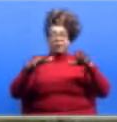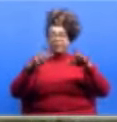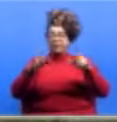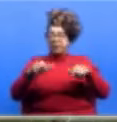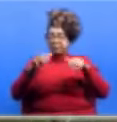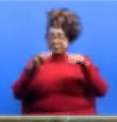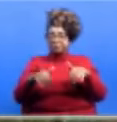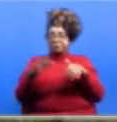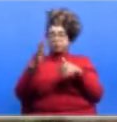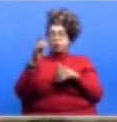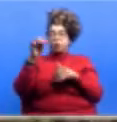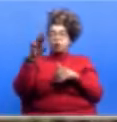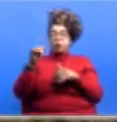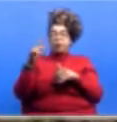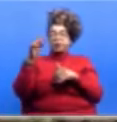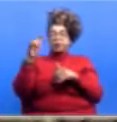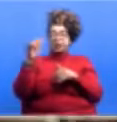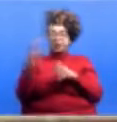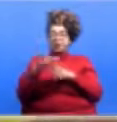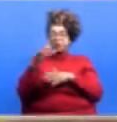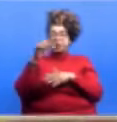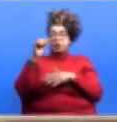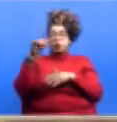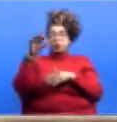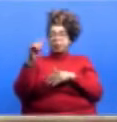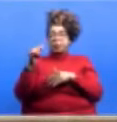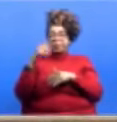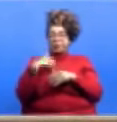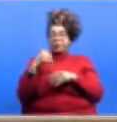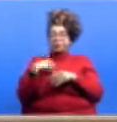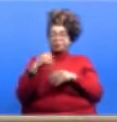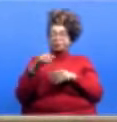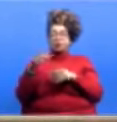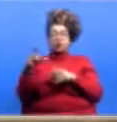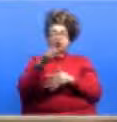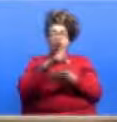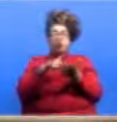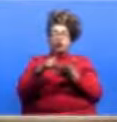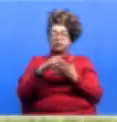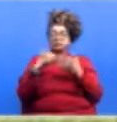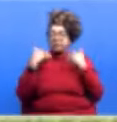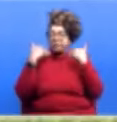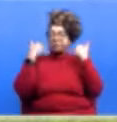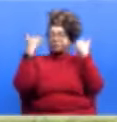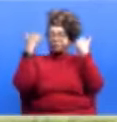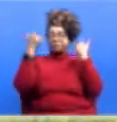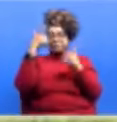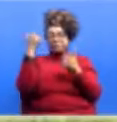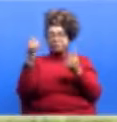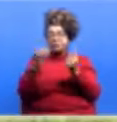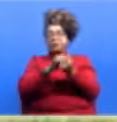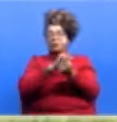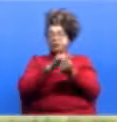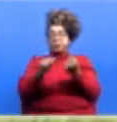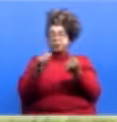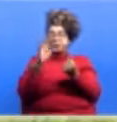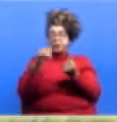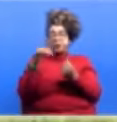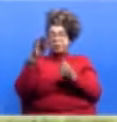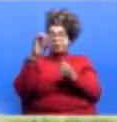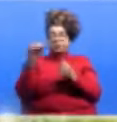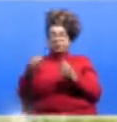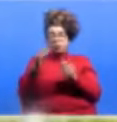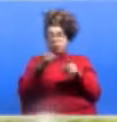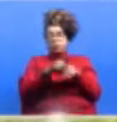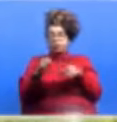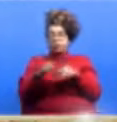in Bura, Tana Delta and Galole, leaving hundreds of farmers and locals in distress due to the destruction caused by the pests.